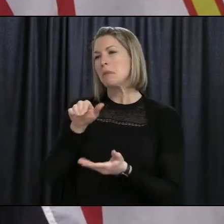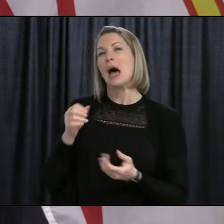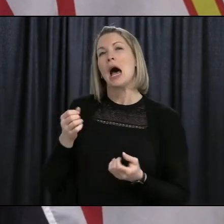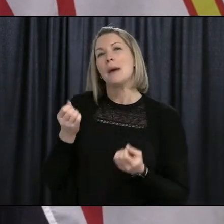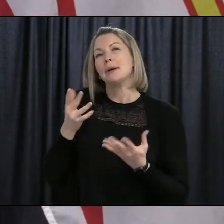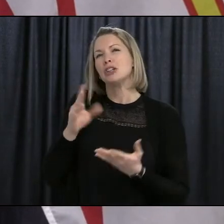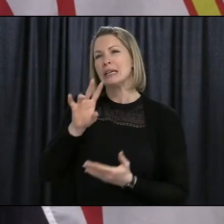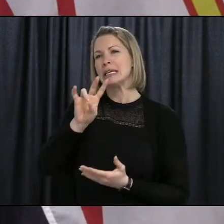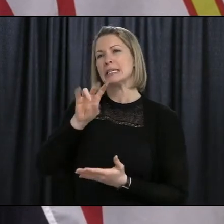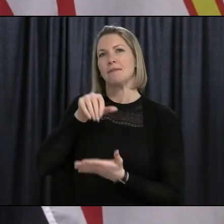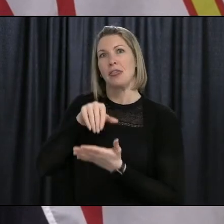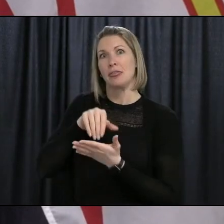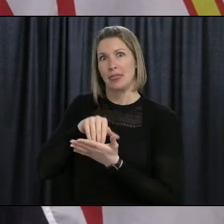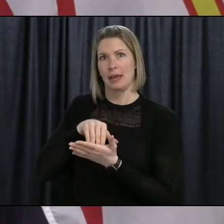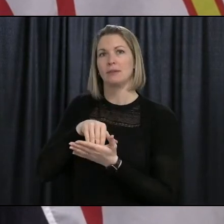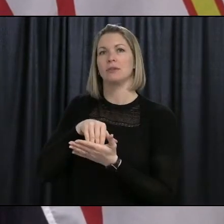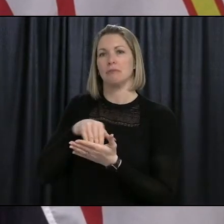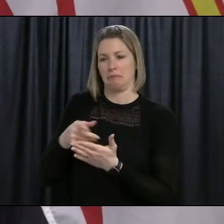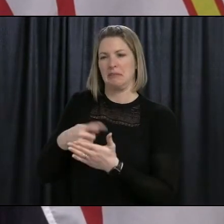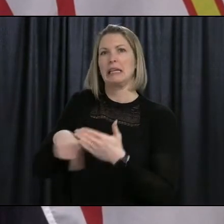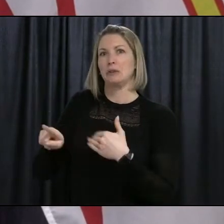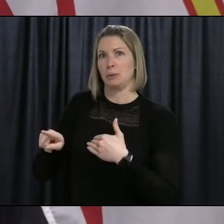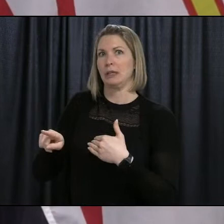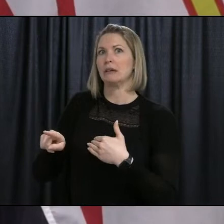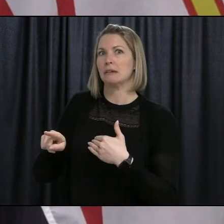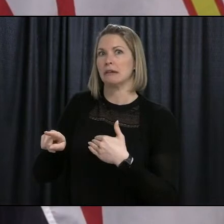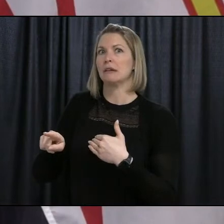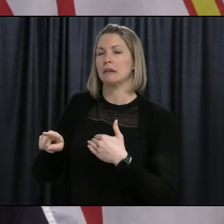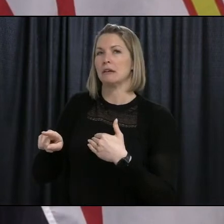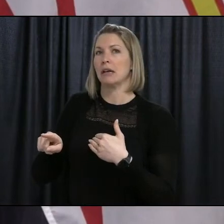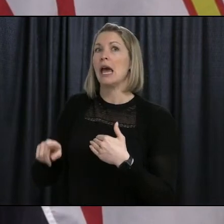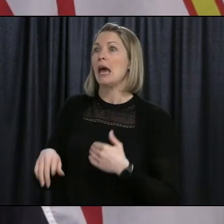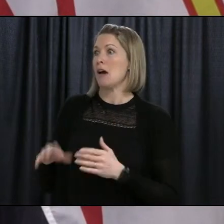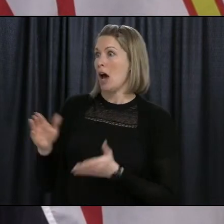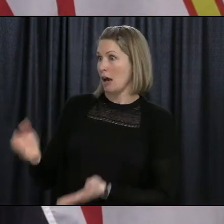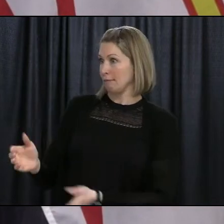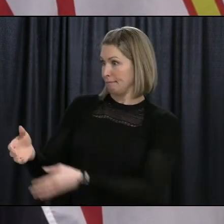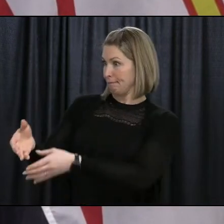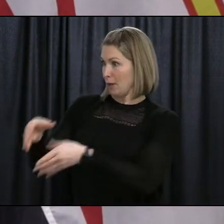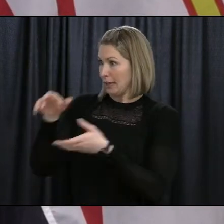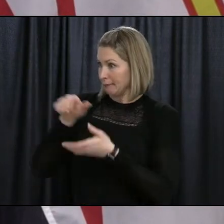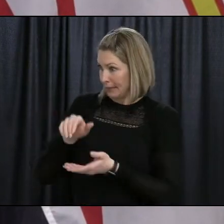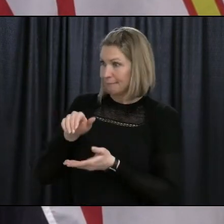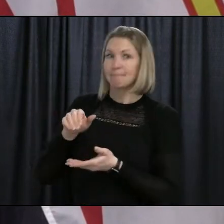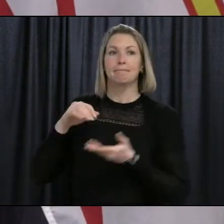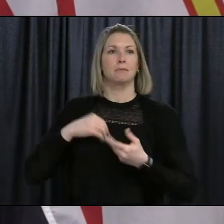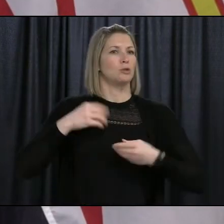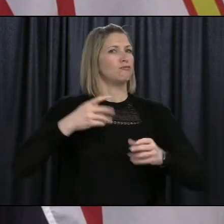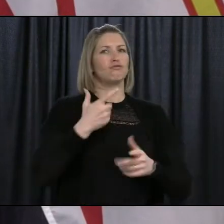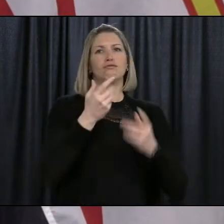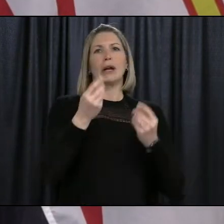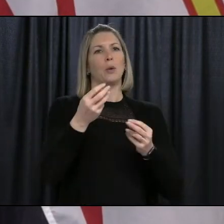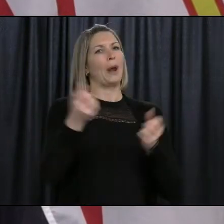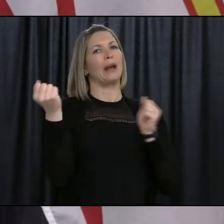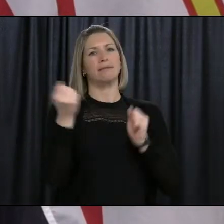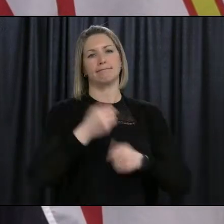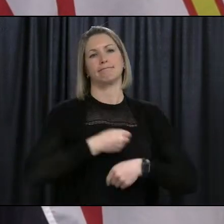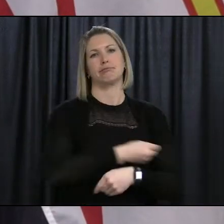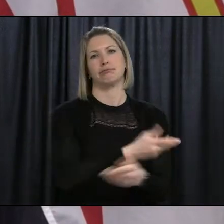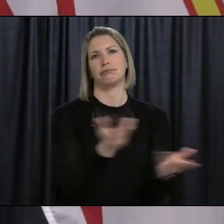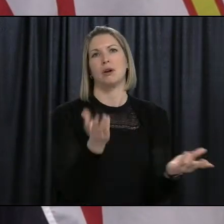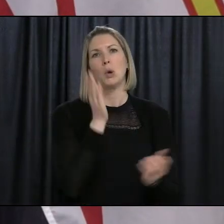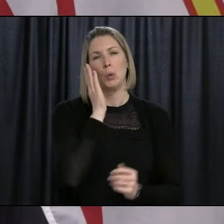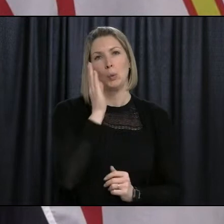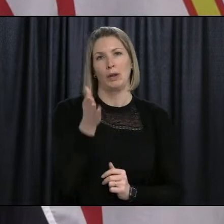doses initially, and we intend to start administering as soon as they arrive. We know that the